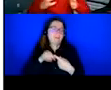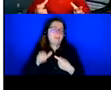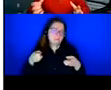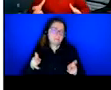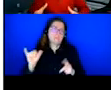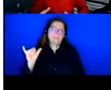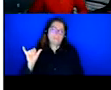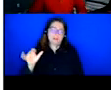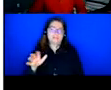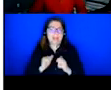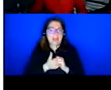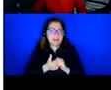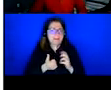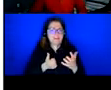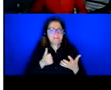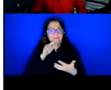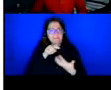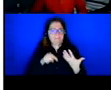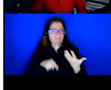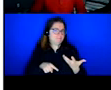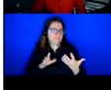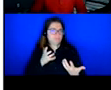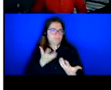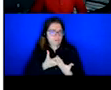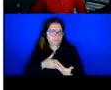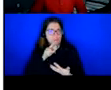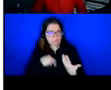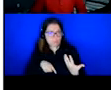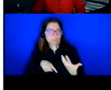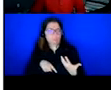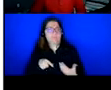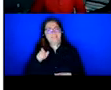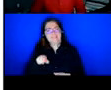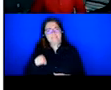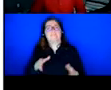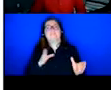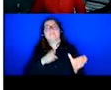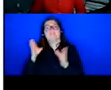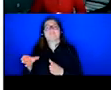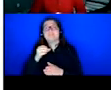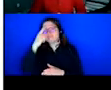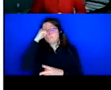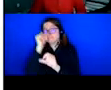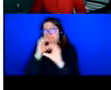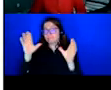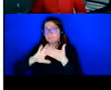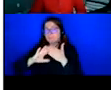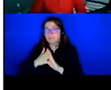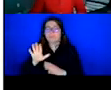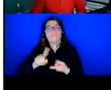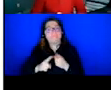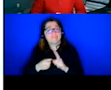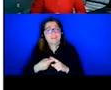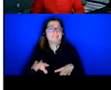you're kind of catering to those self-care needs too as well. And also thinking about the community. So like, how is the relationship with your friends,